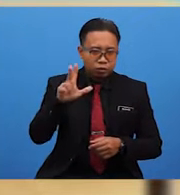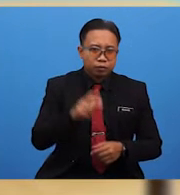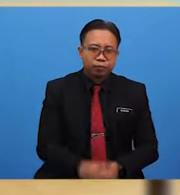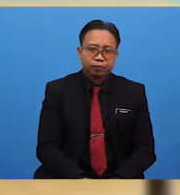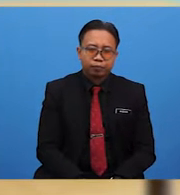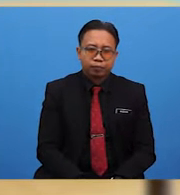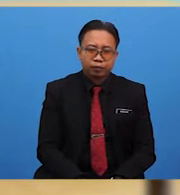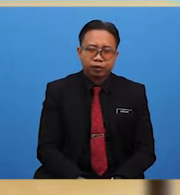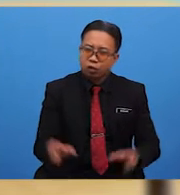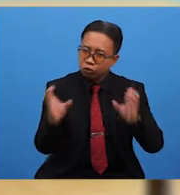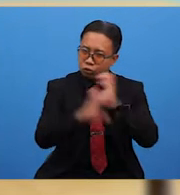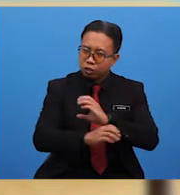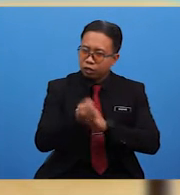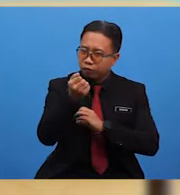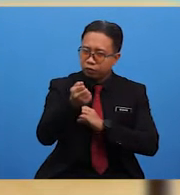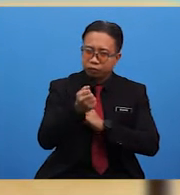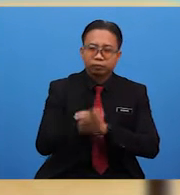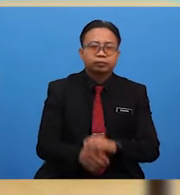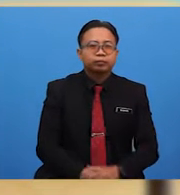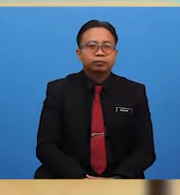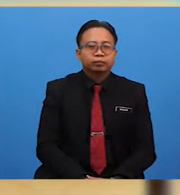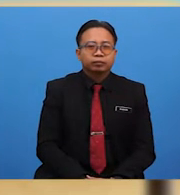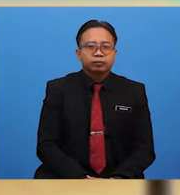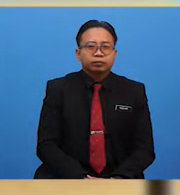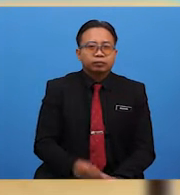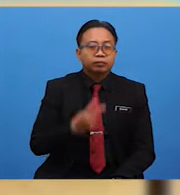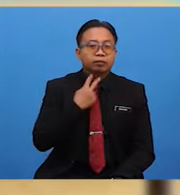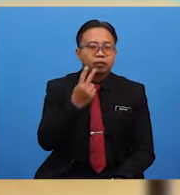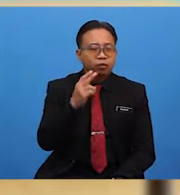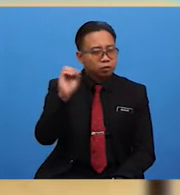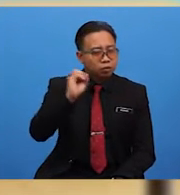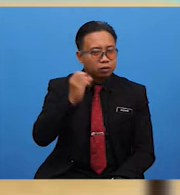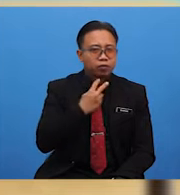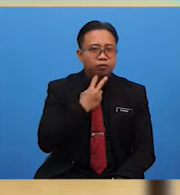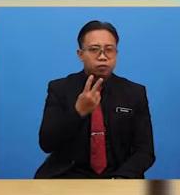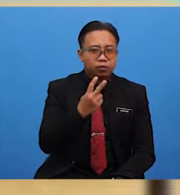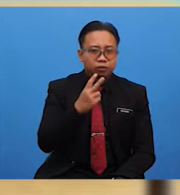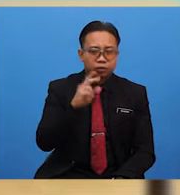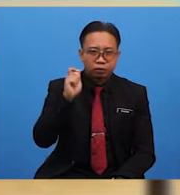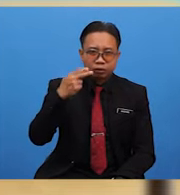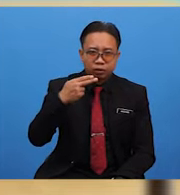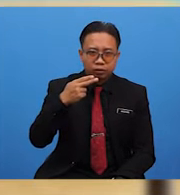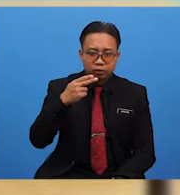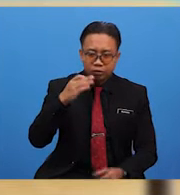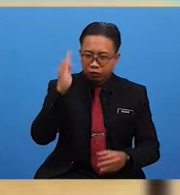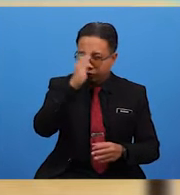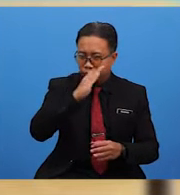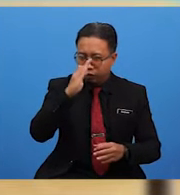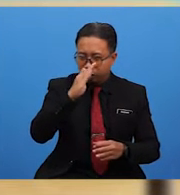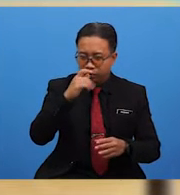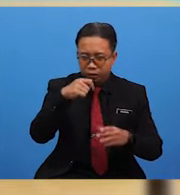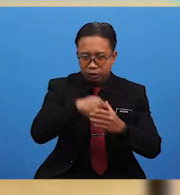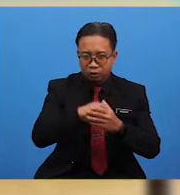a challenge for all of you. The voiced and unvoiced th sounds can be found in